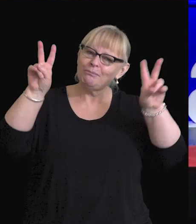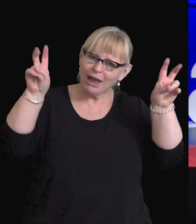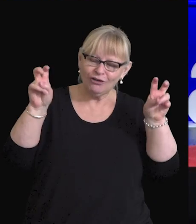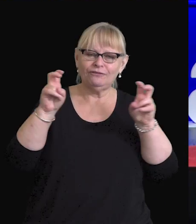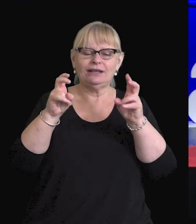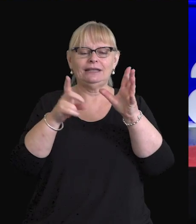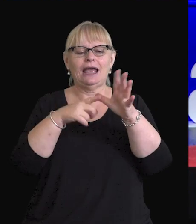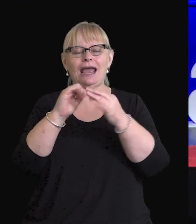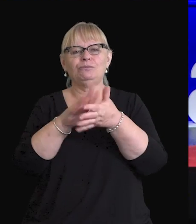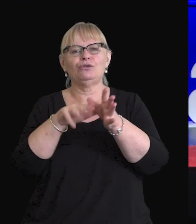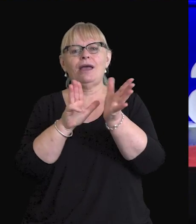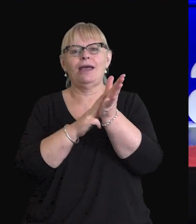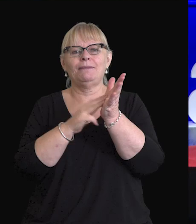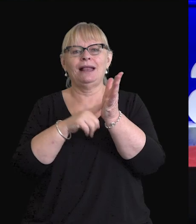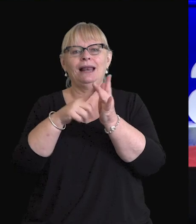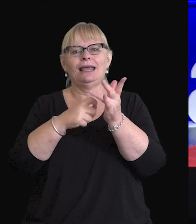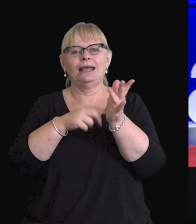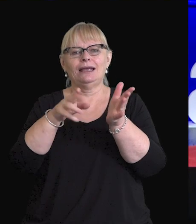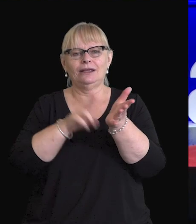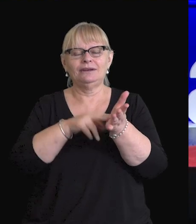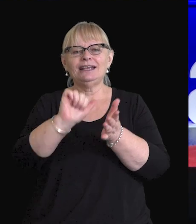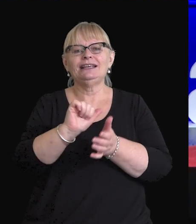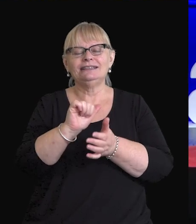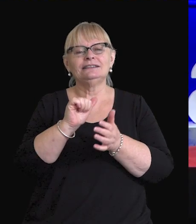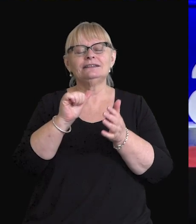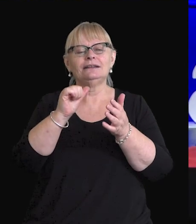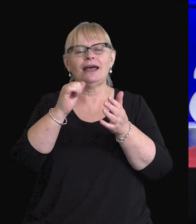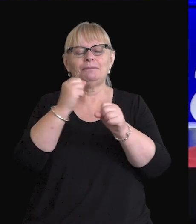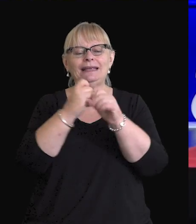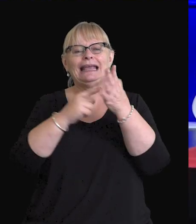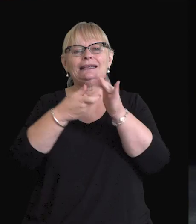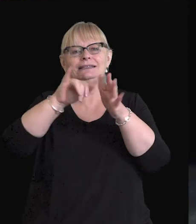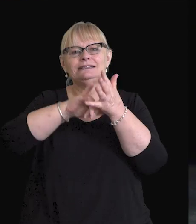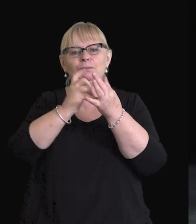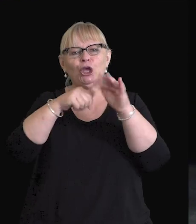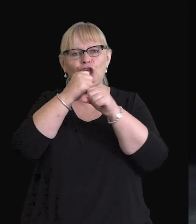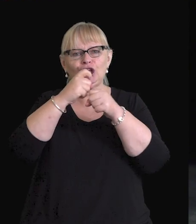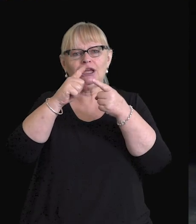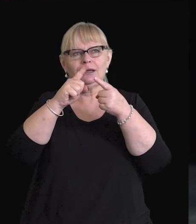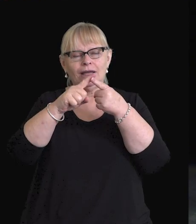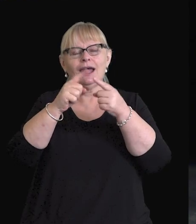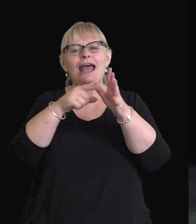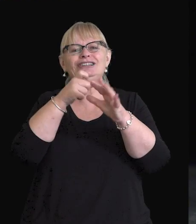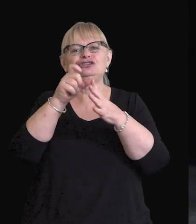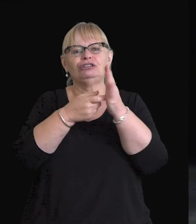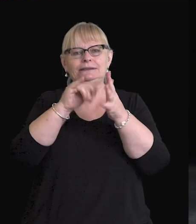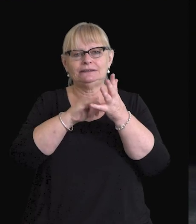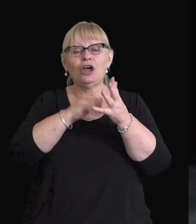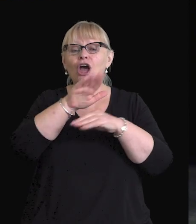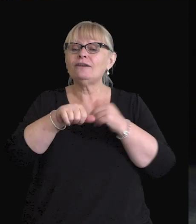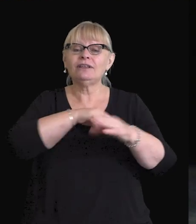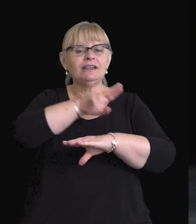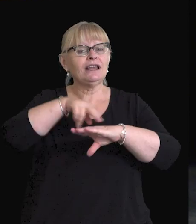paraphrasing Abraham Lincoln, his 1863 Gettysburg Address, where he says that this nation shall have a new birth of